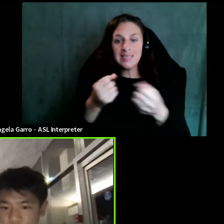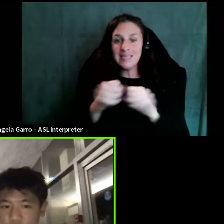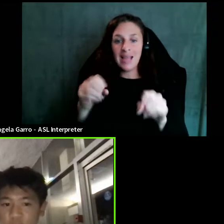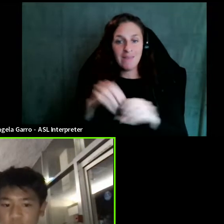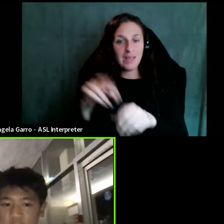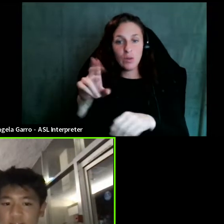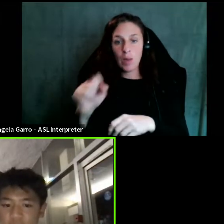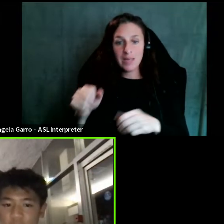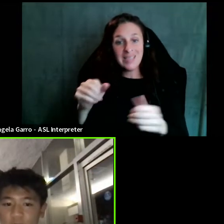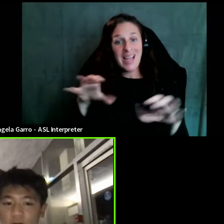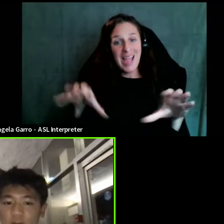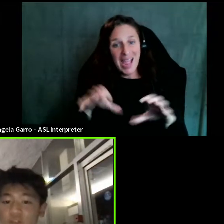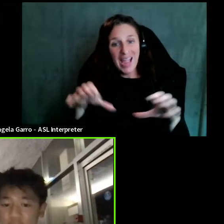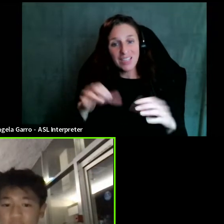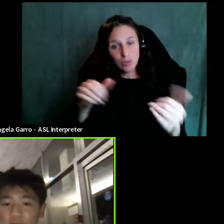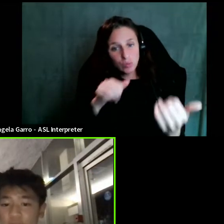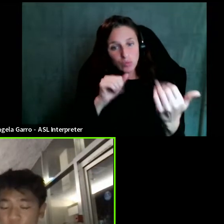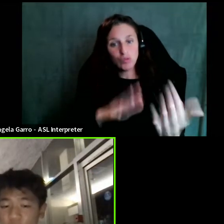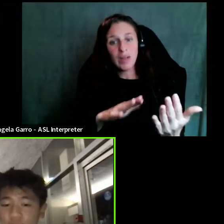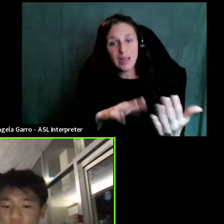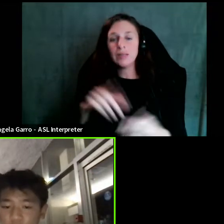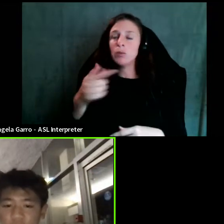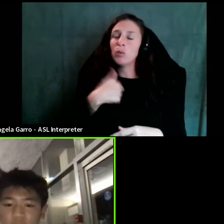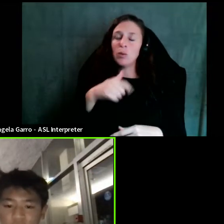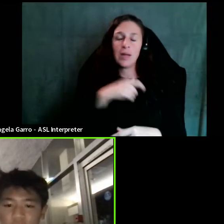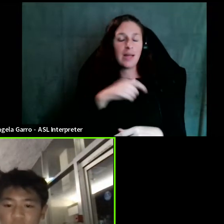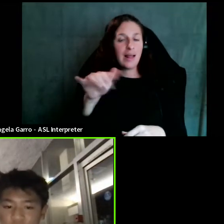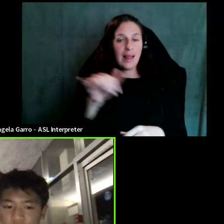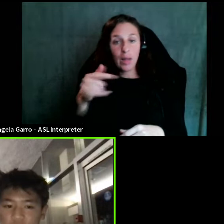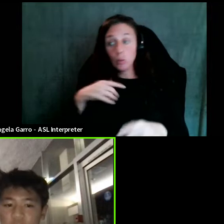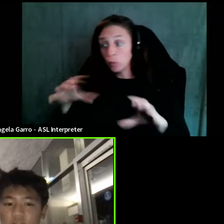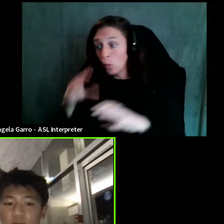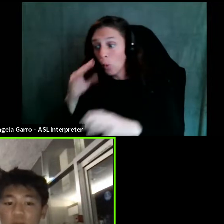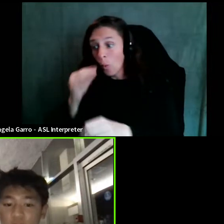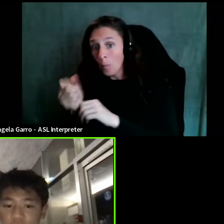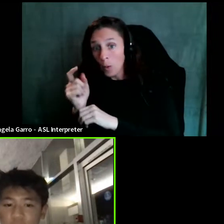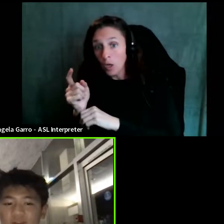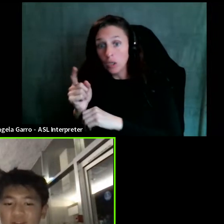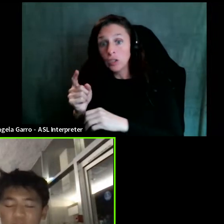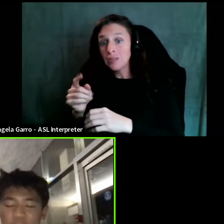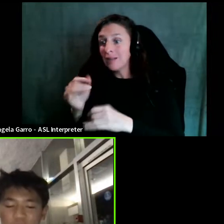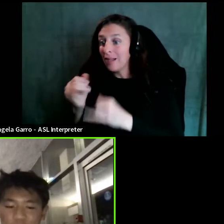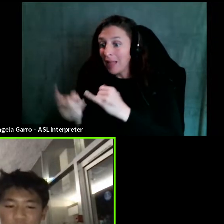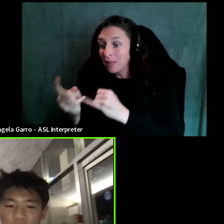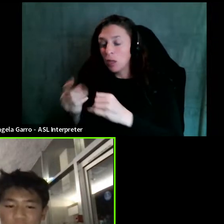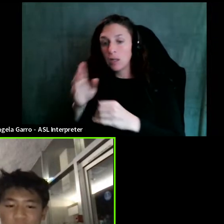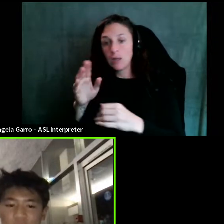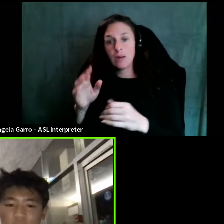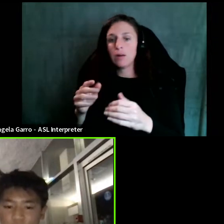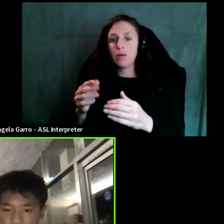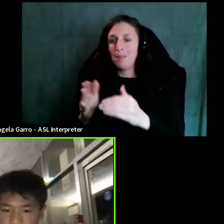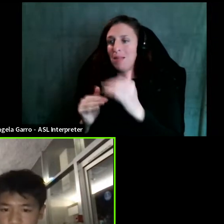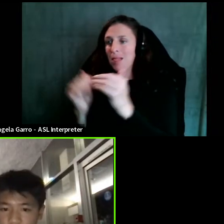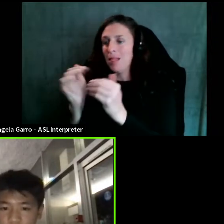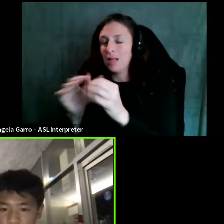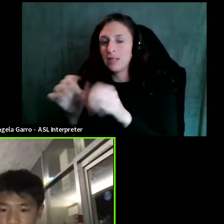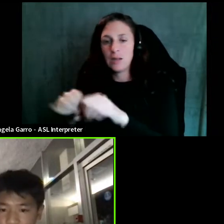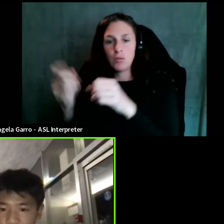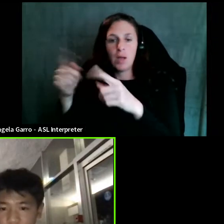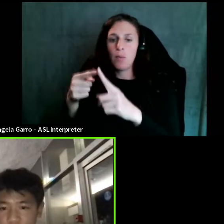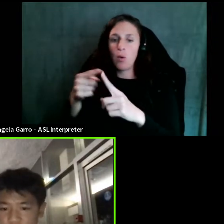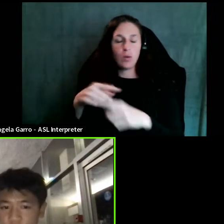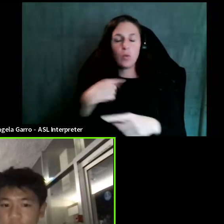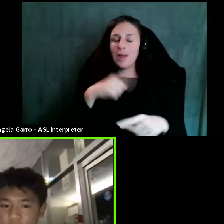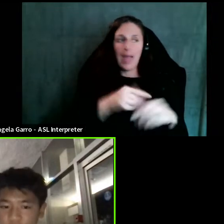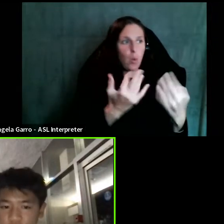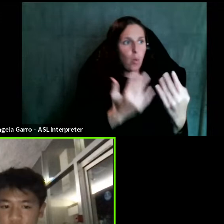address climate change must be taken out, or else, just like how we avoid doing homework until the last minute, it will build up until the breaking point. Currently, our